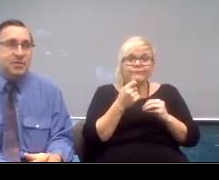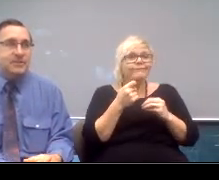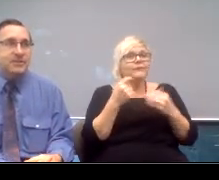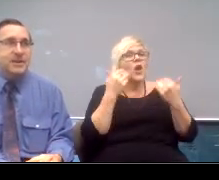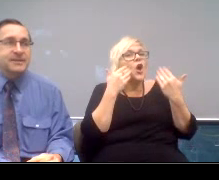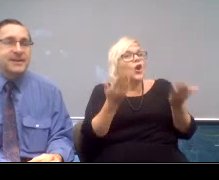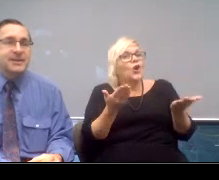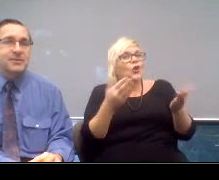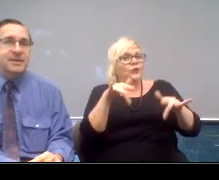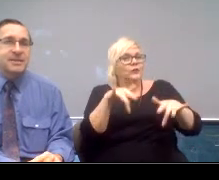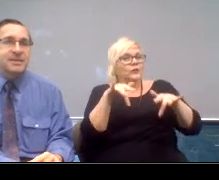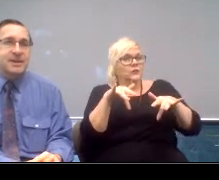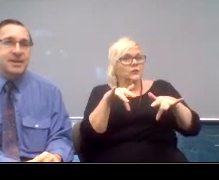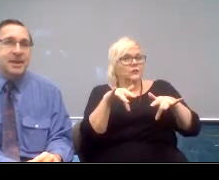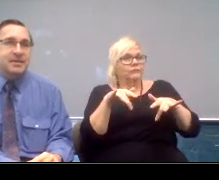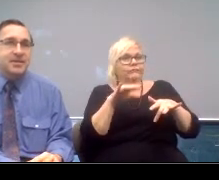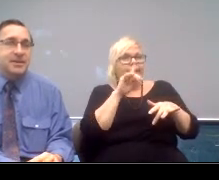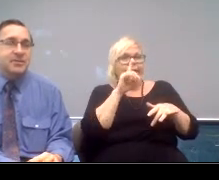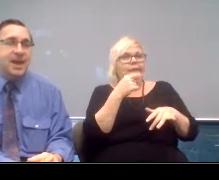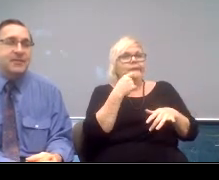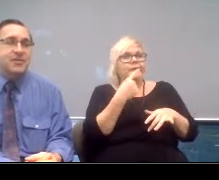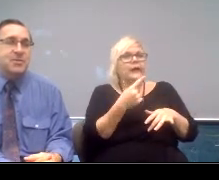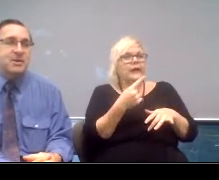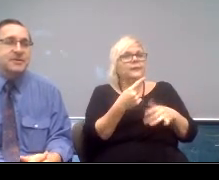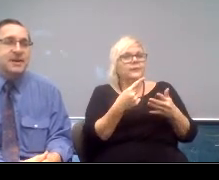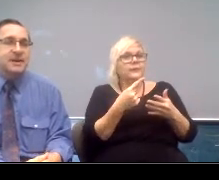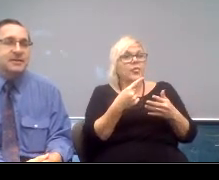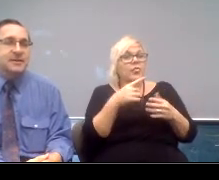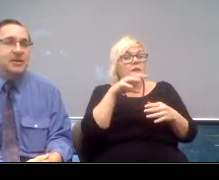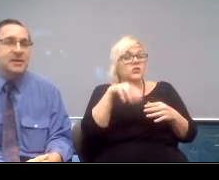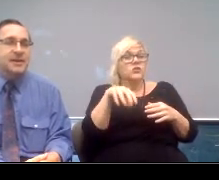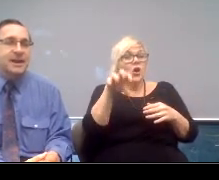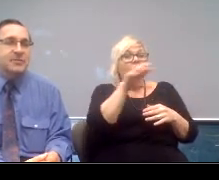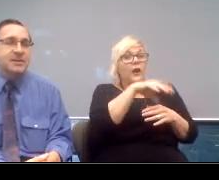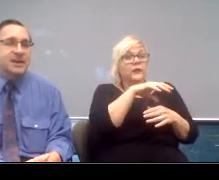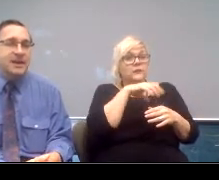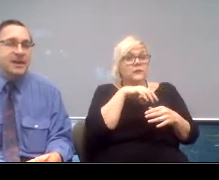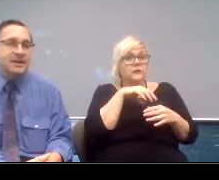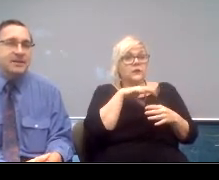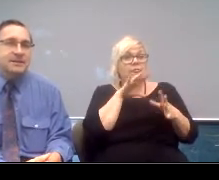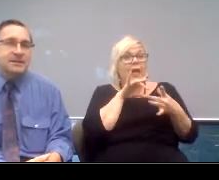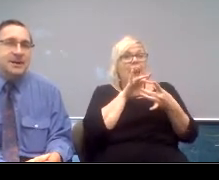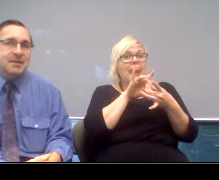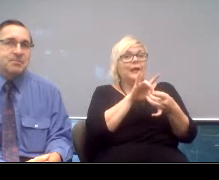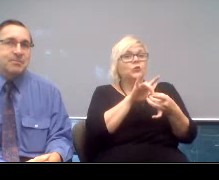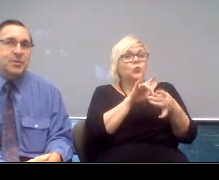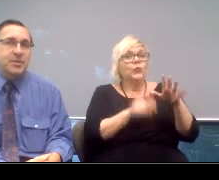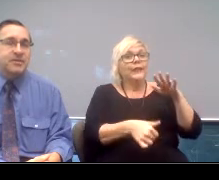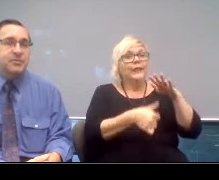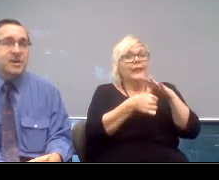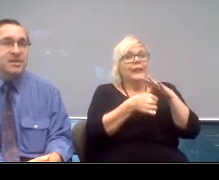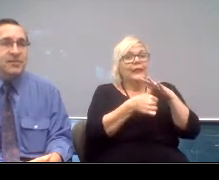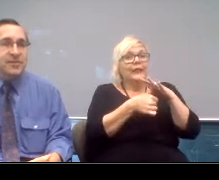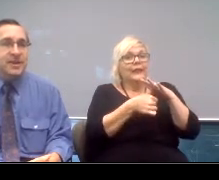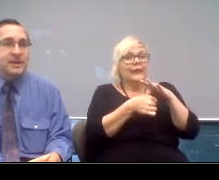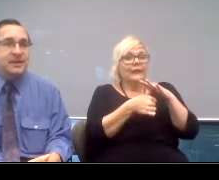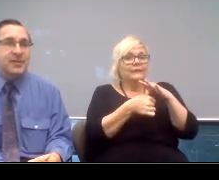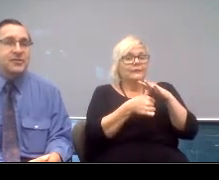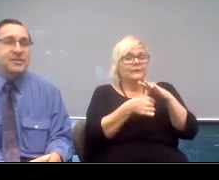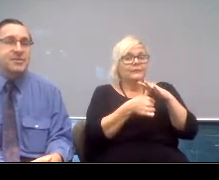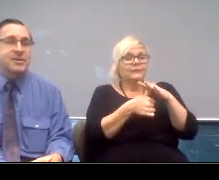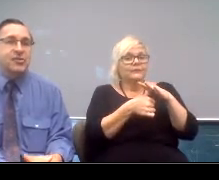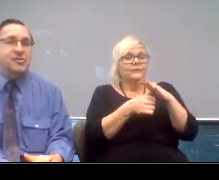at this point. All I can tell you is the sites we have at the moment are co-located with key points of presence for